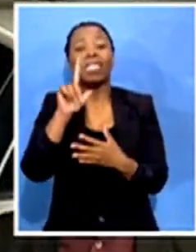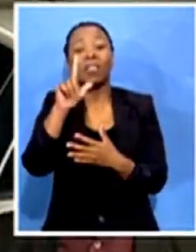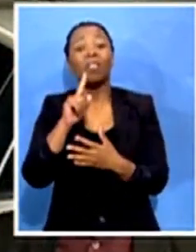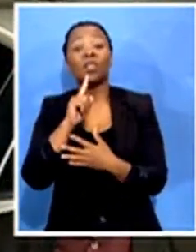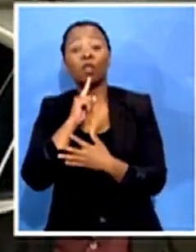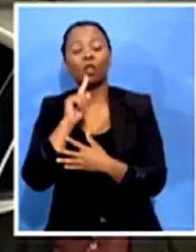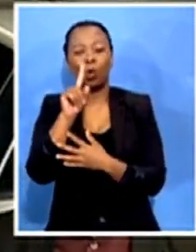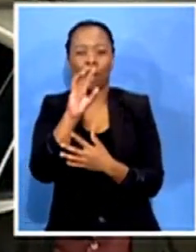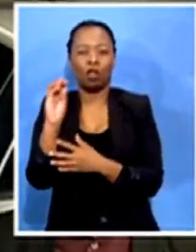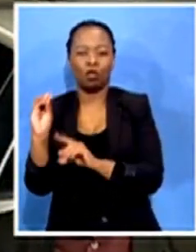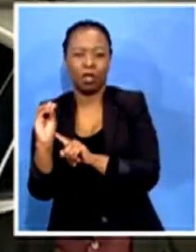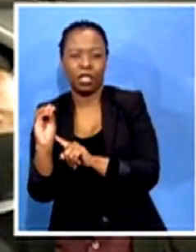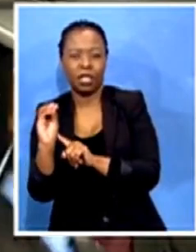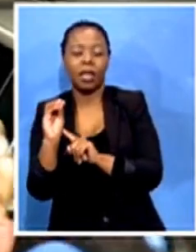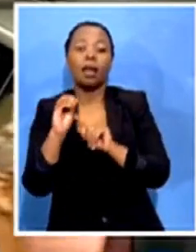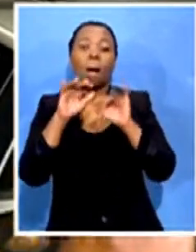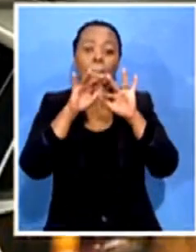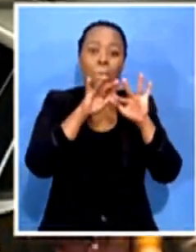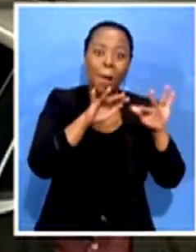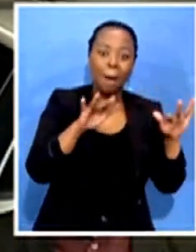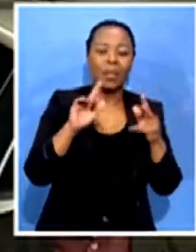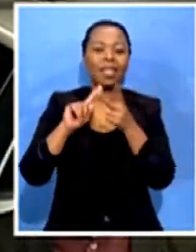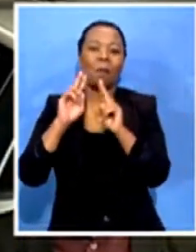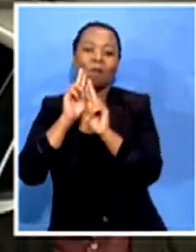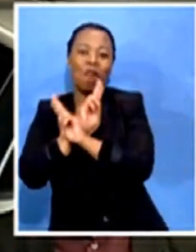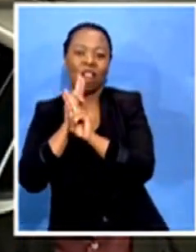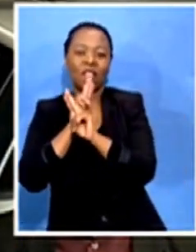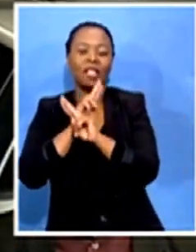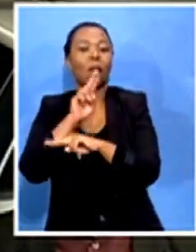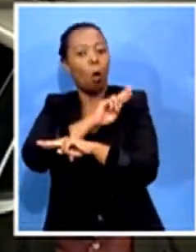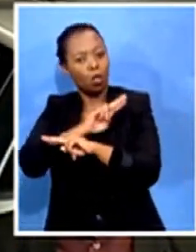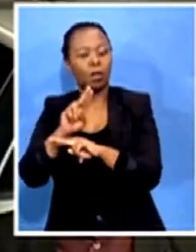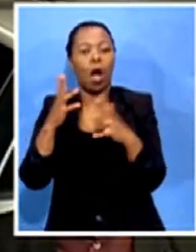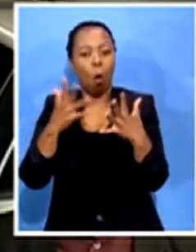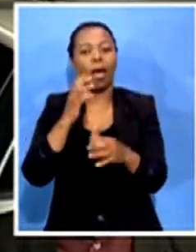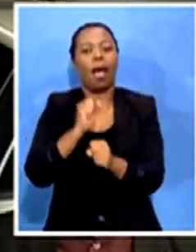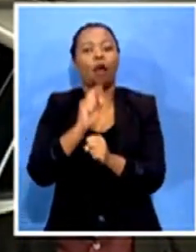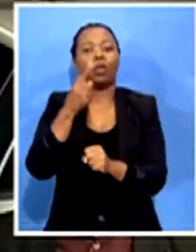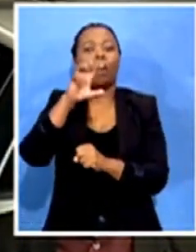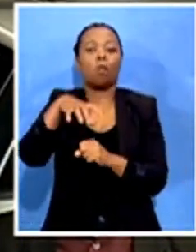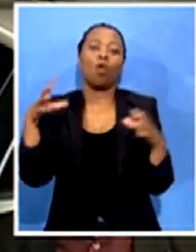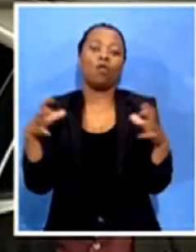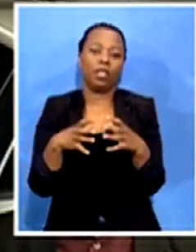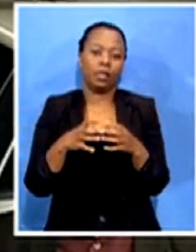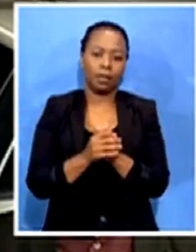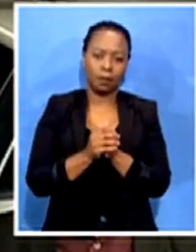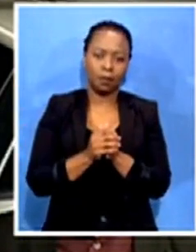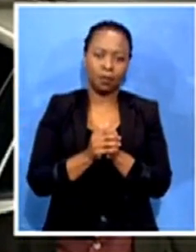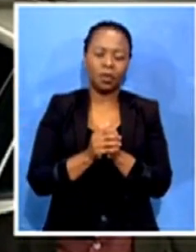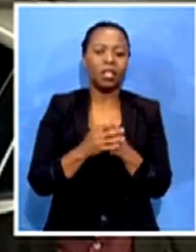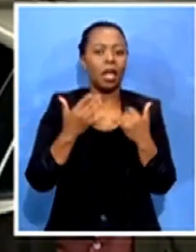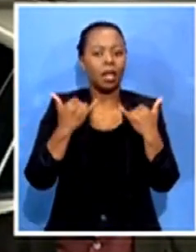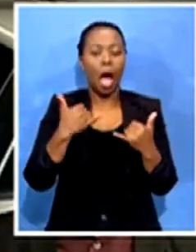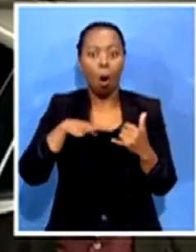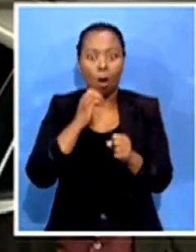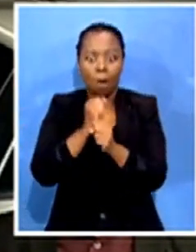public and private hospitals in Gauteng province. I need to just make sure my mask is really okay.